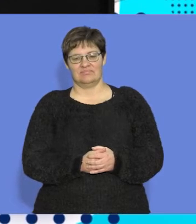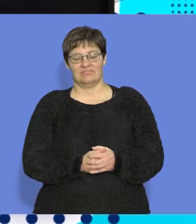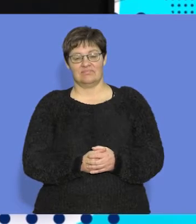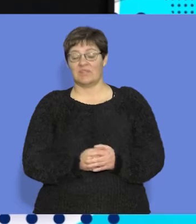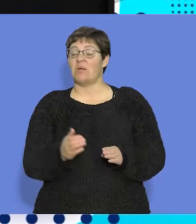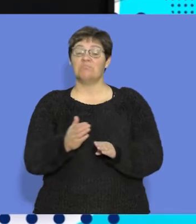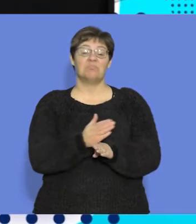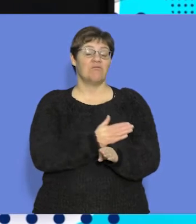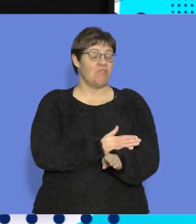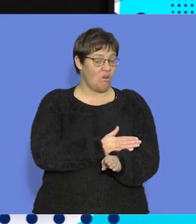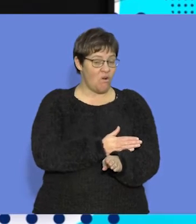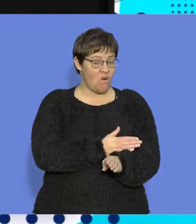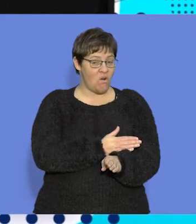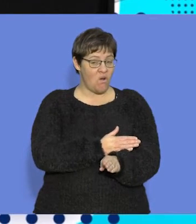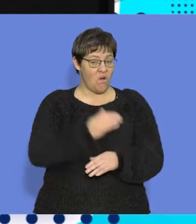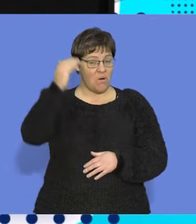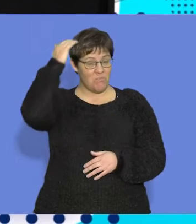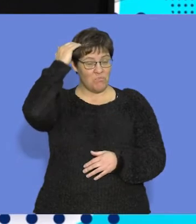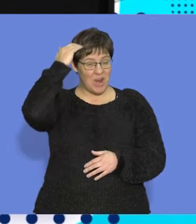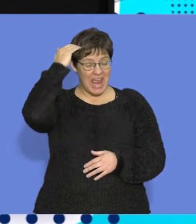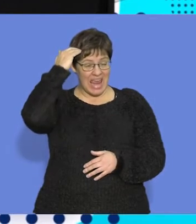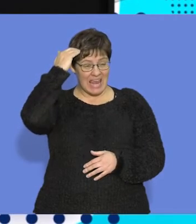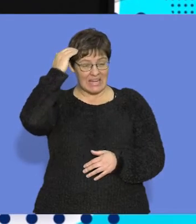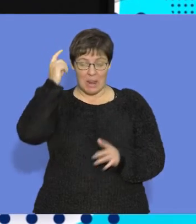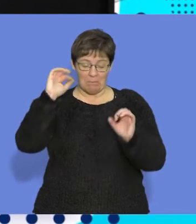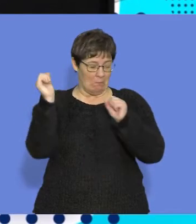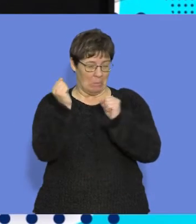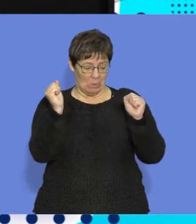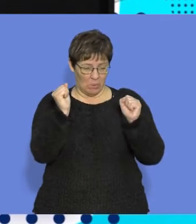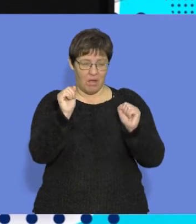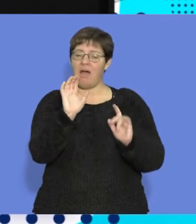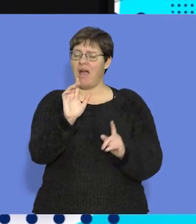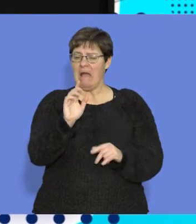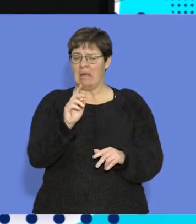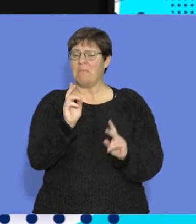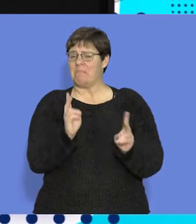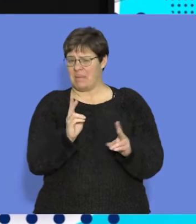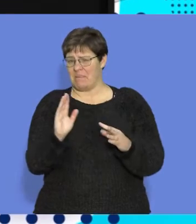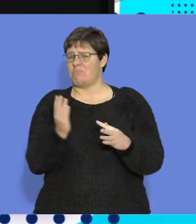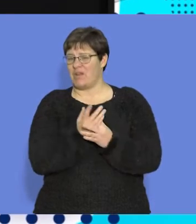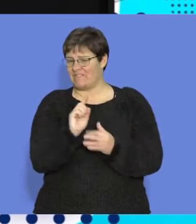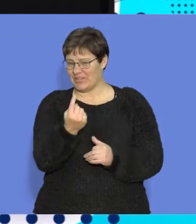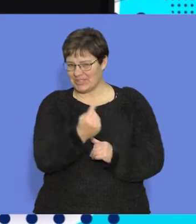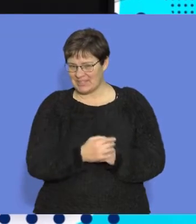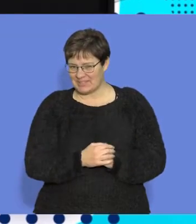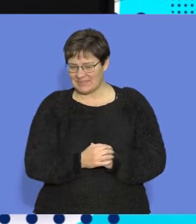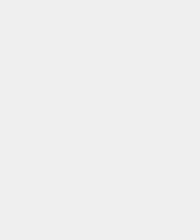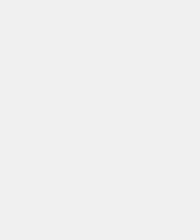Before your brains get ready to burst, maybe we need an ad break.